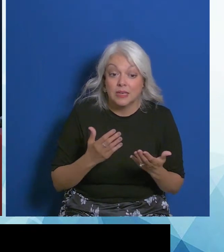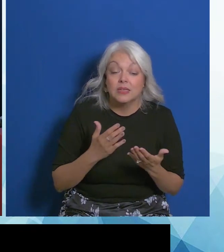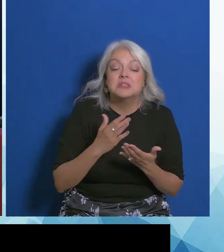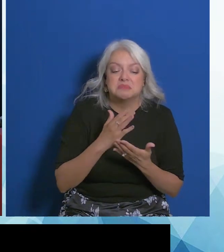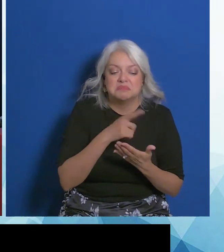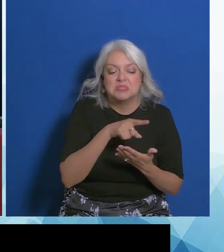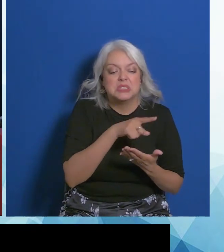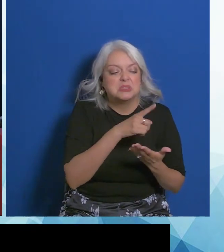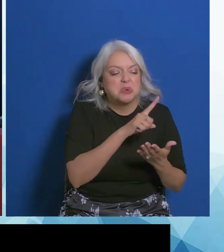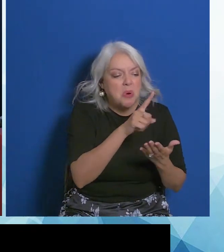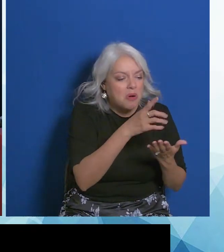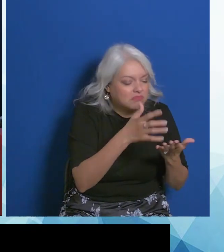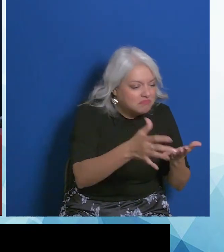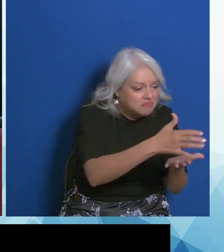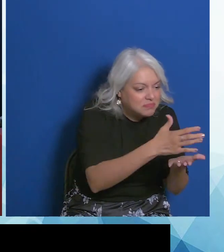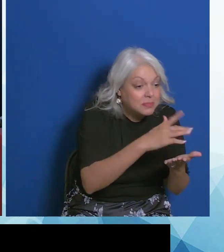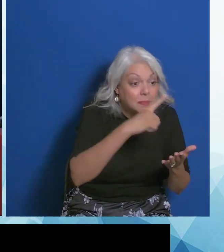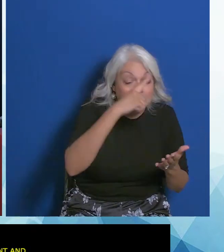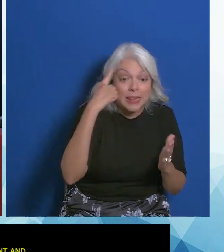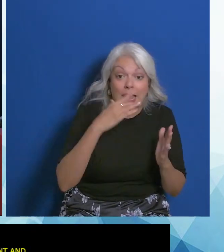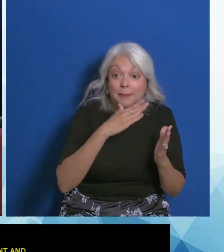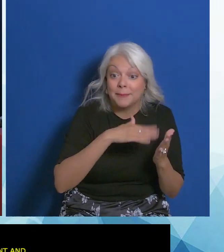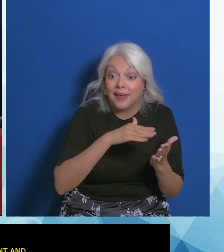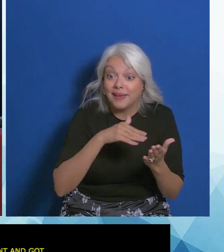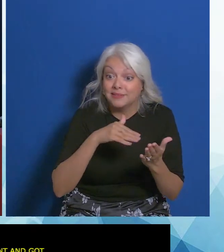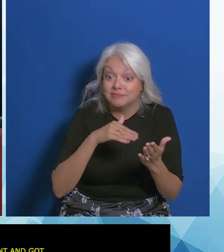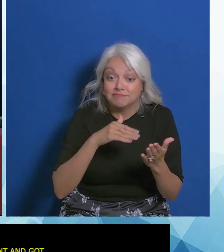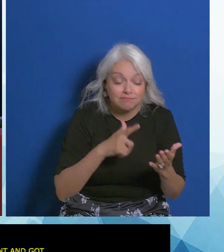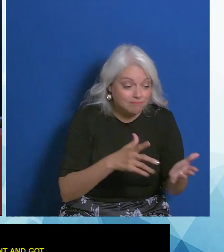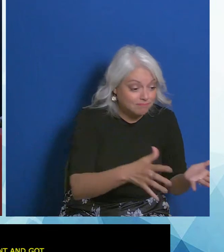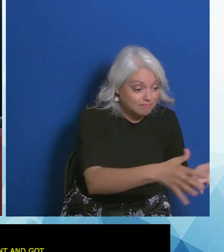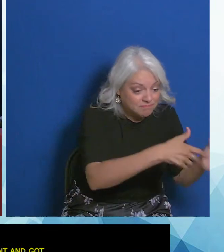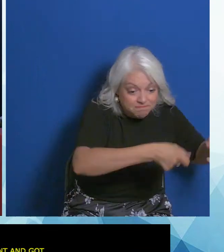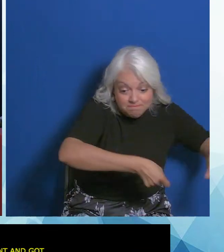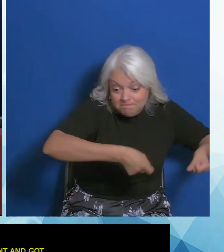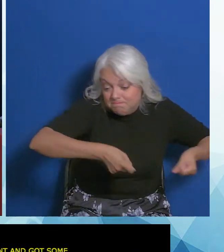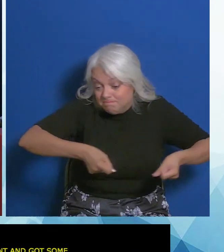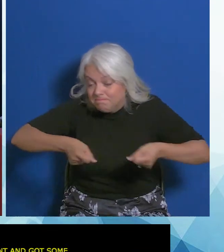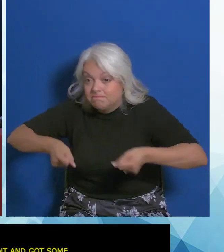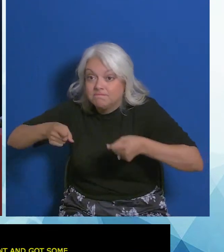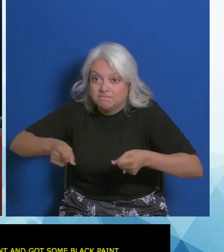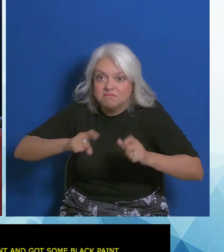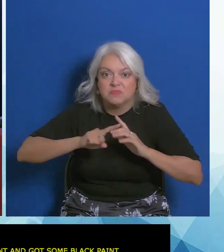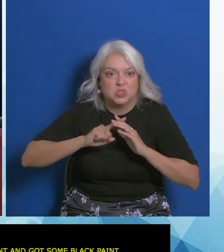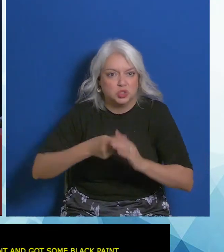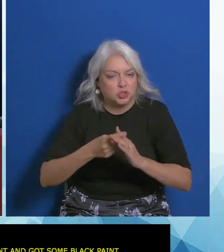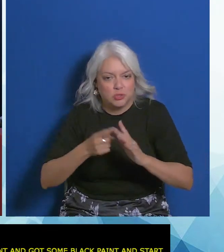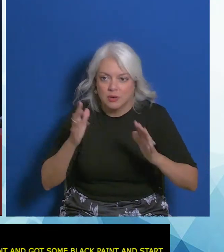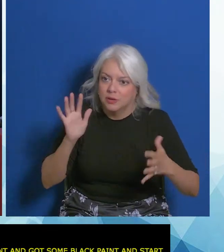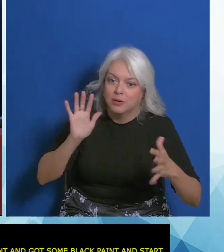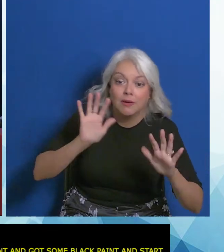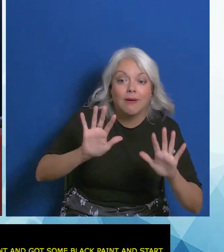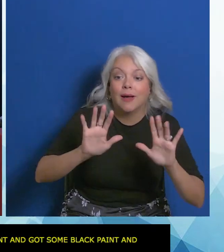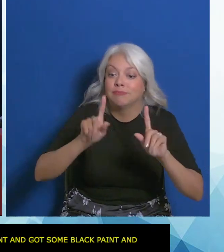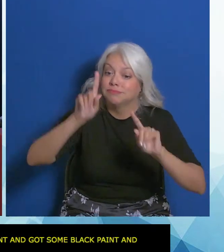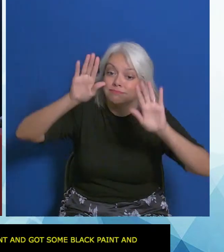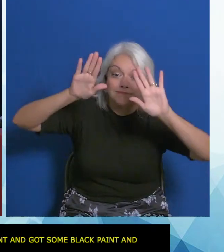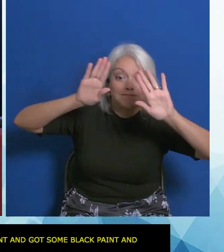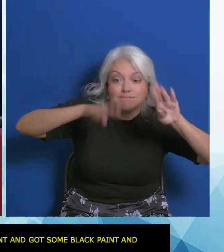They went and got some black paints and then started to paint on the glass